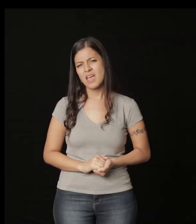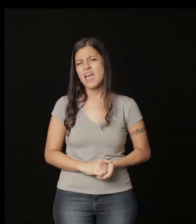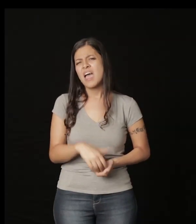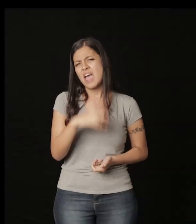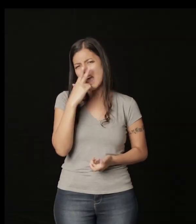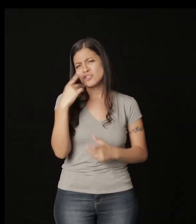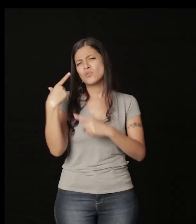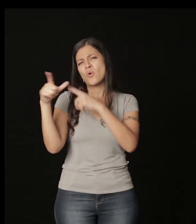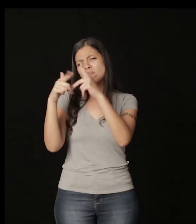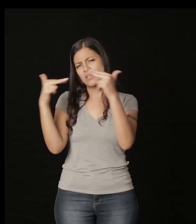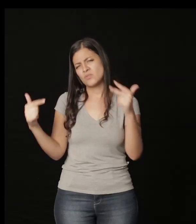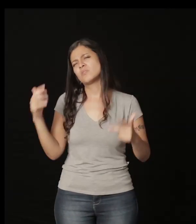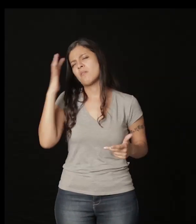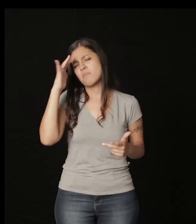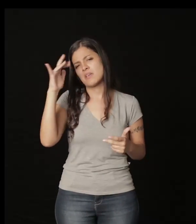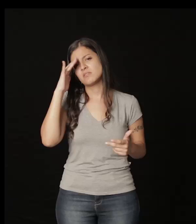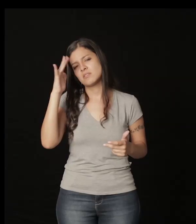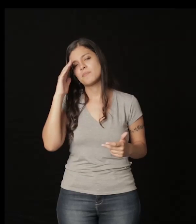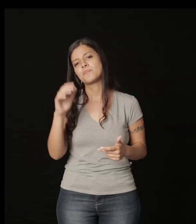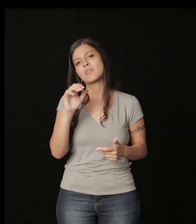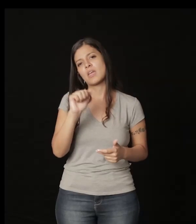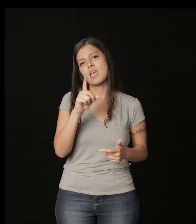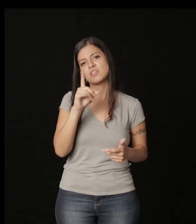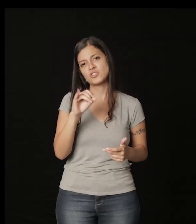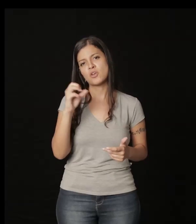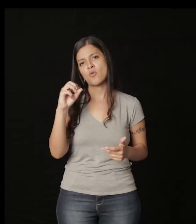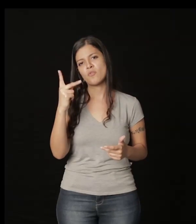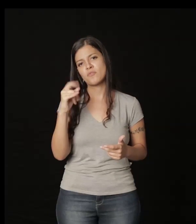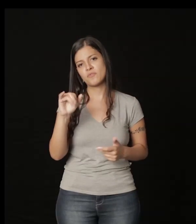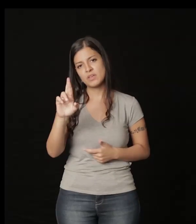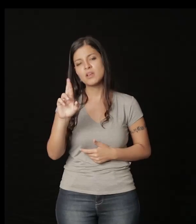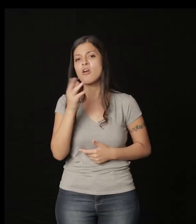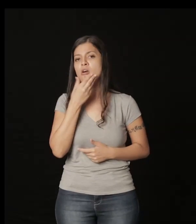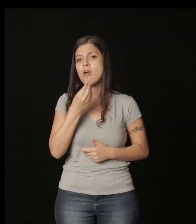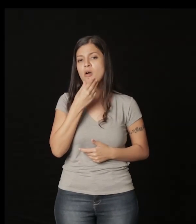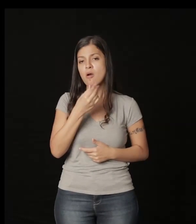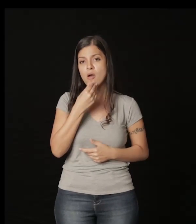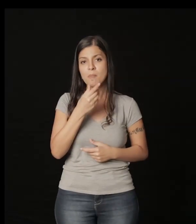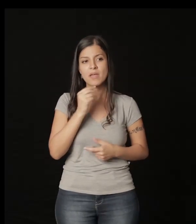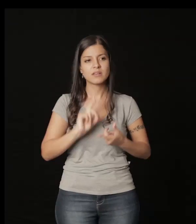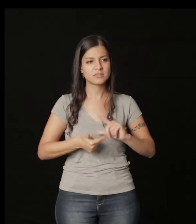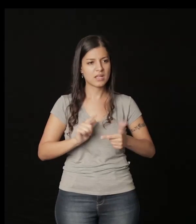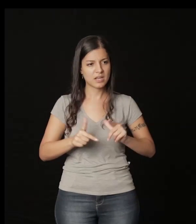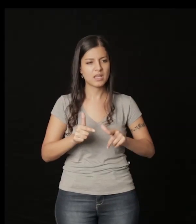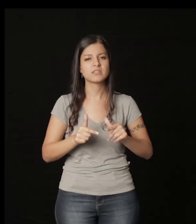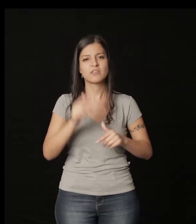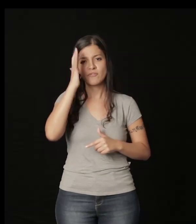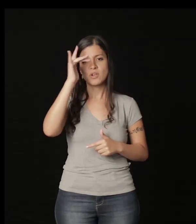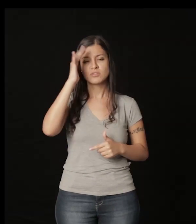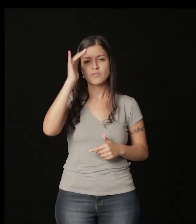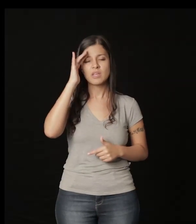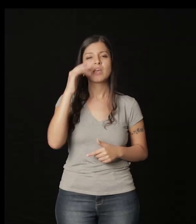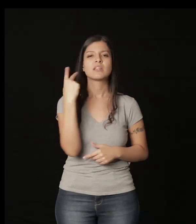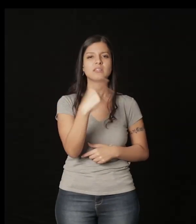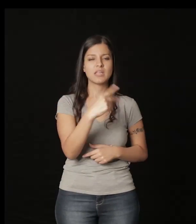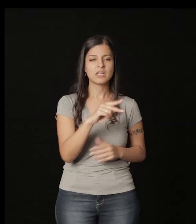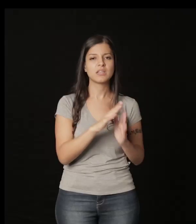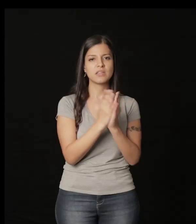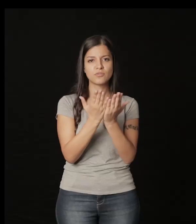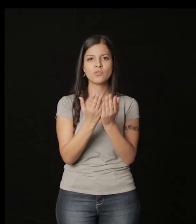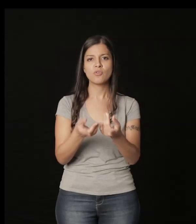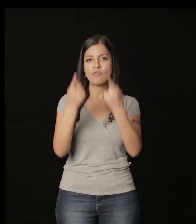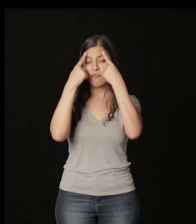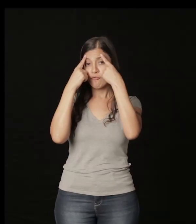something else going on in our minds, and it was, you mentioned Adi Ophir, who's an Israeli philosopher, and we were reading